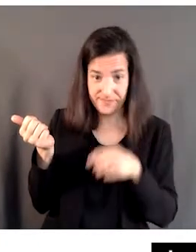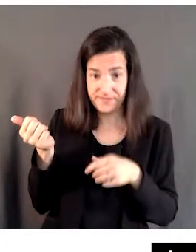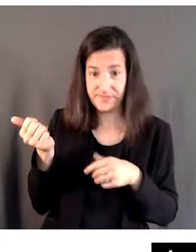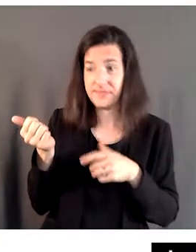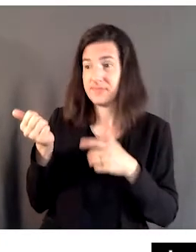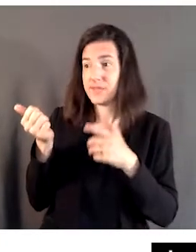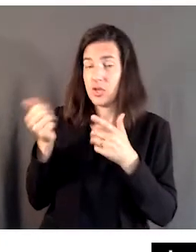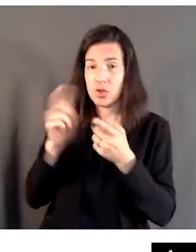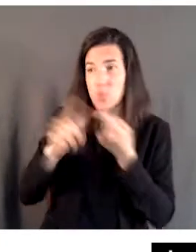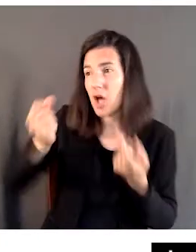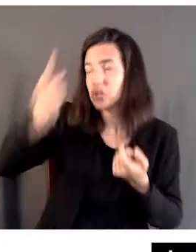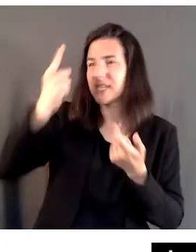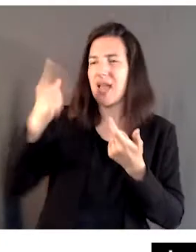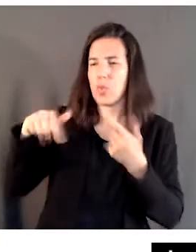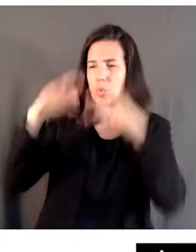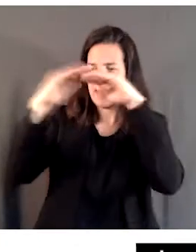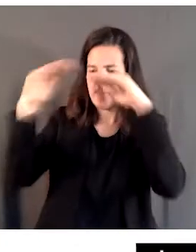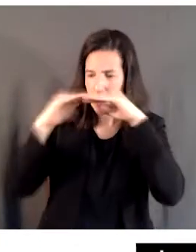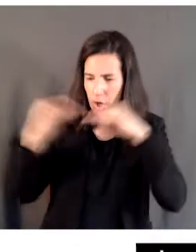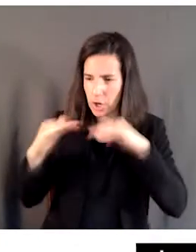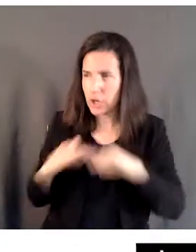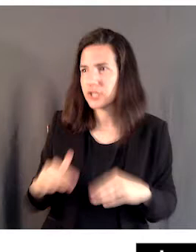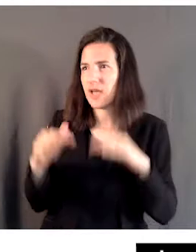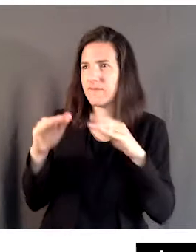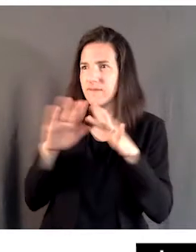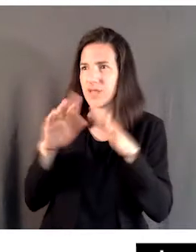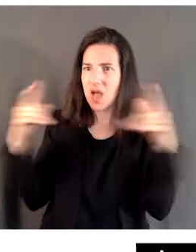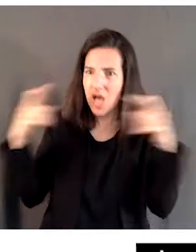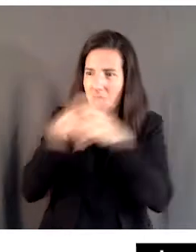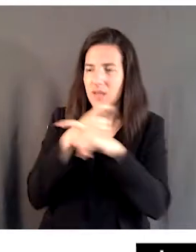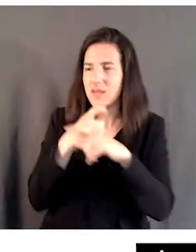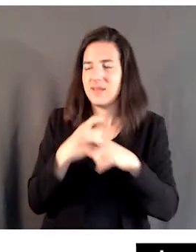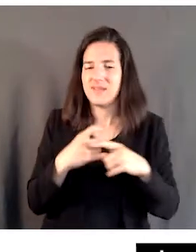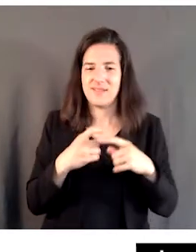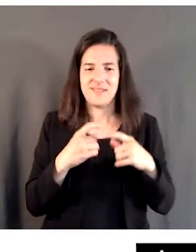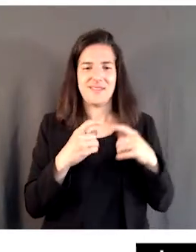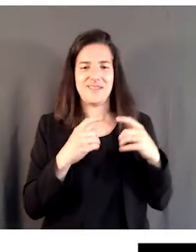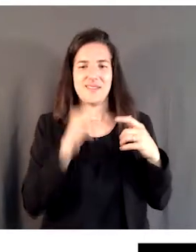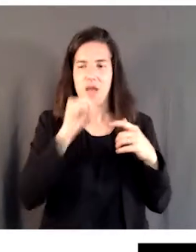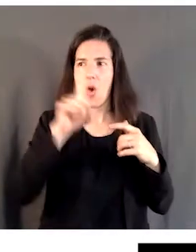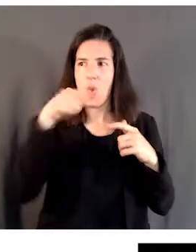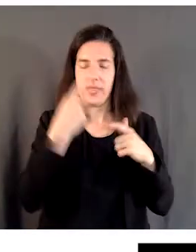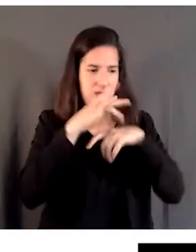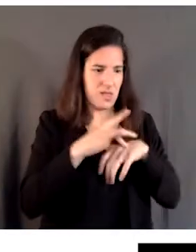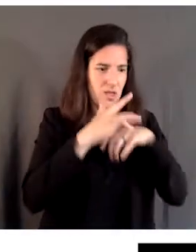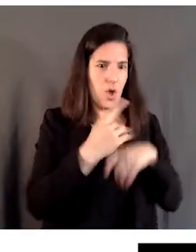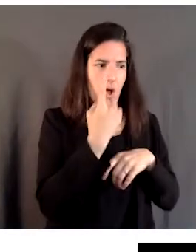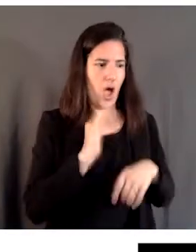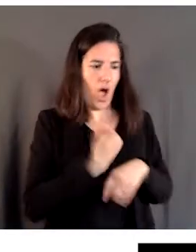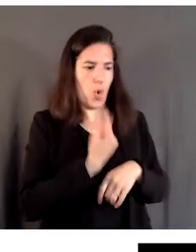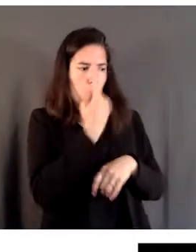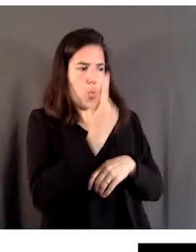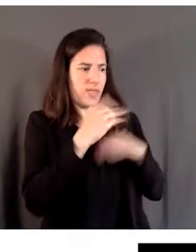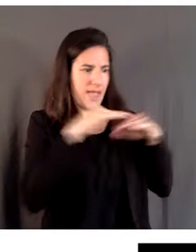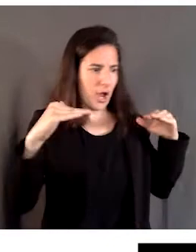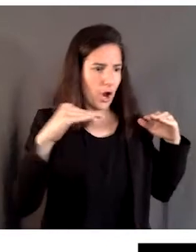And those layers of a complexity, let alone our one layer, then we're not going to do our jobs. We need